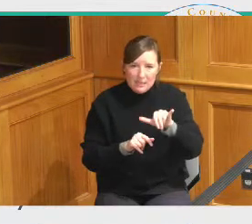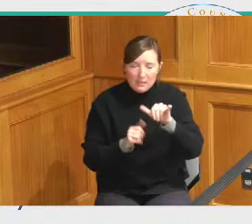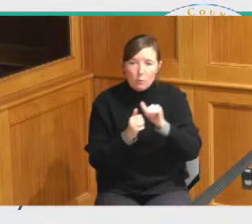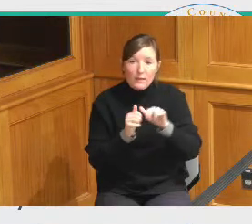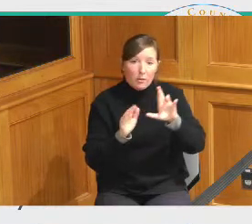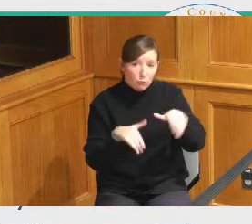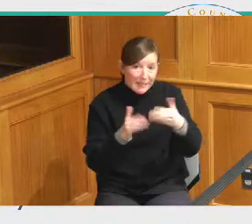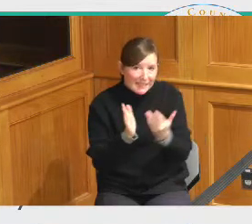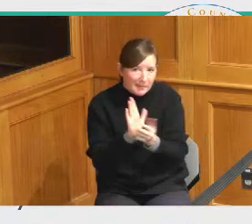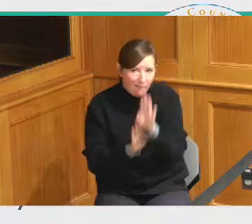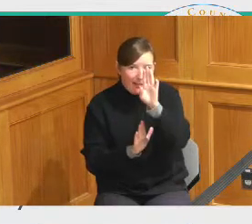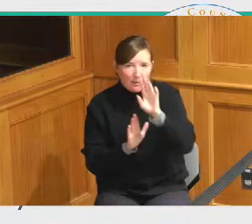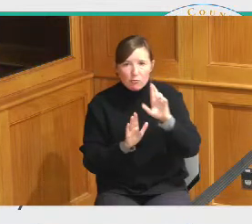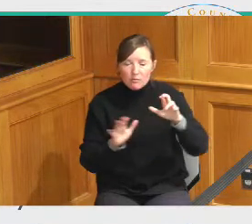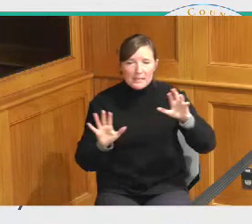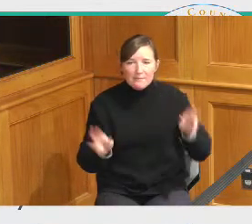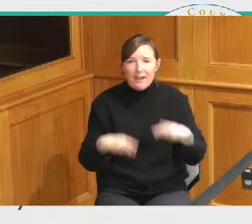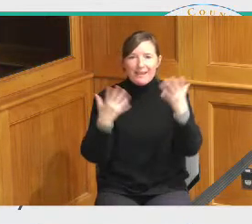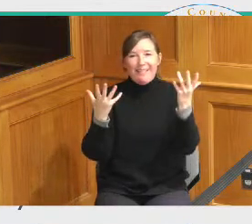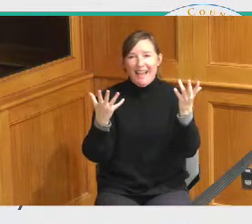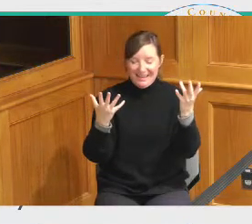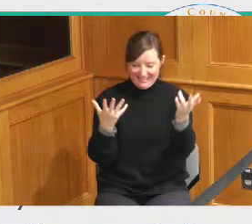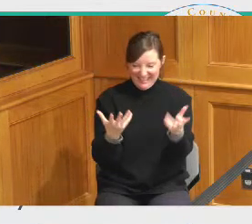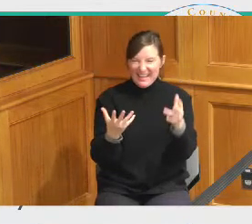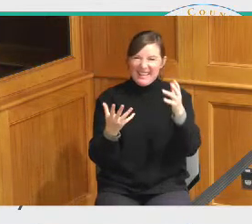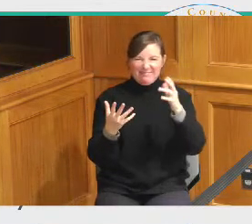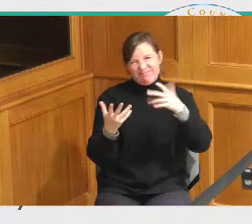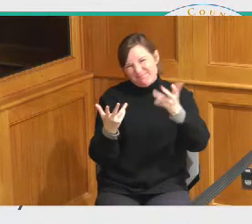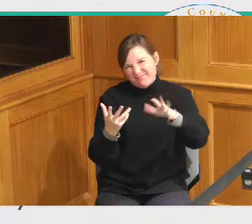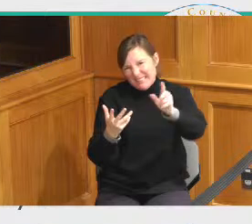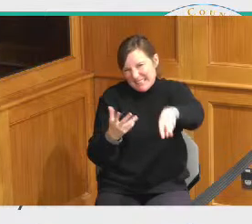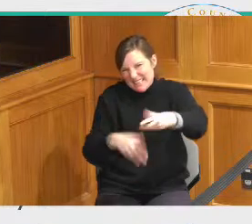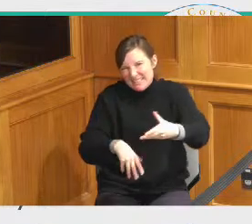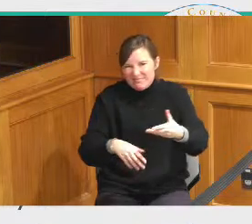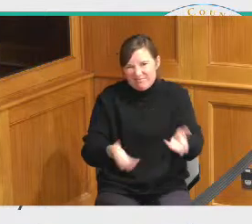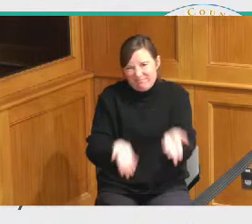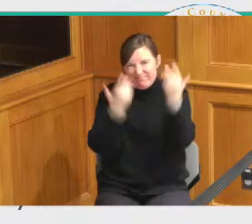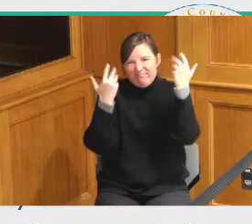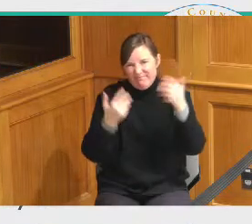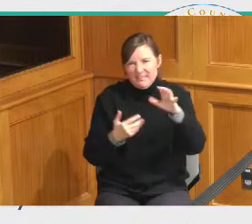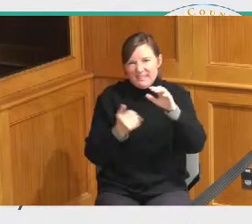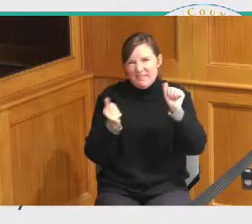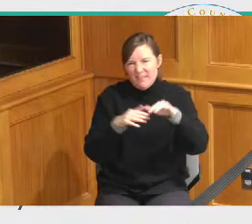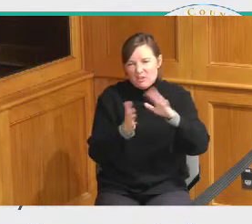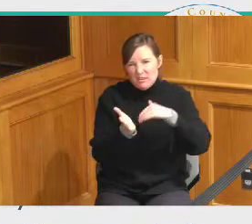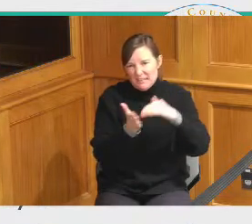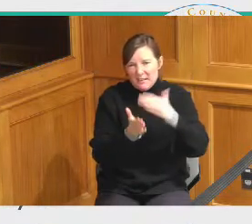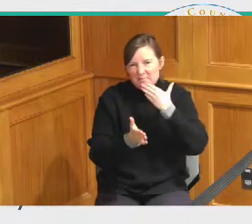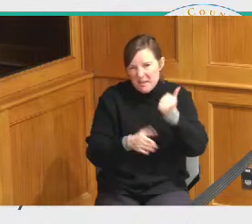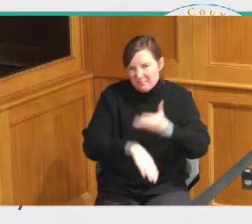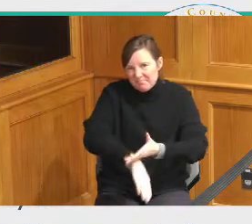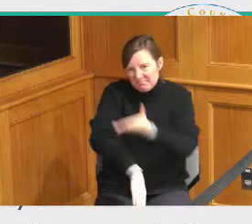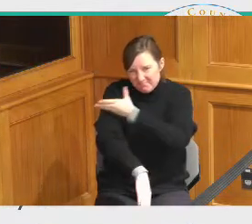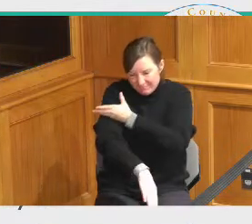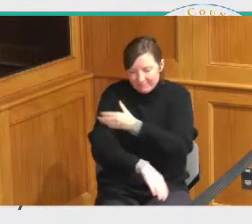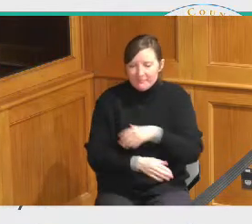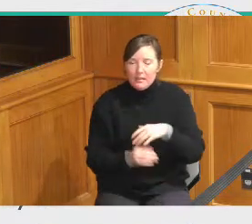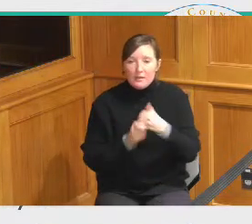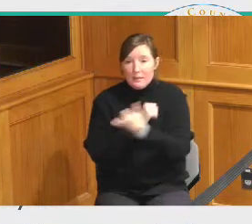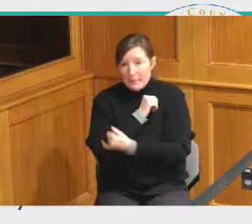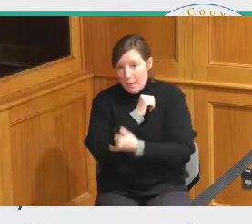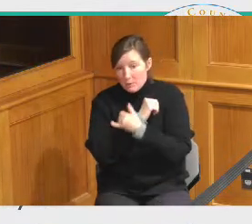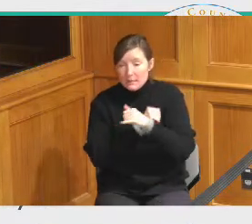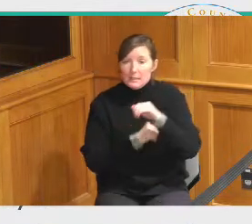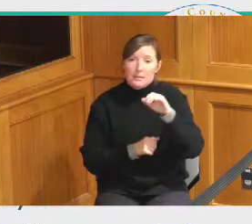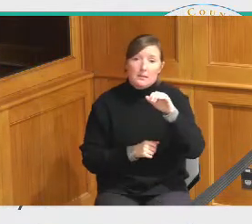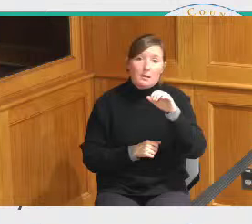redevelopment and revitalization of the convention center. The county, the city, 3CDC was